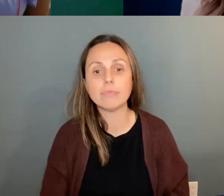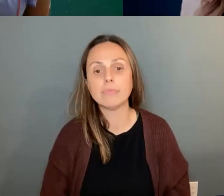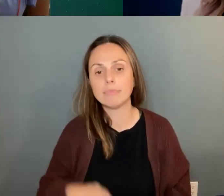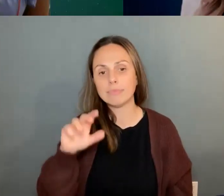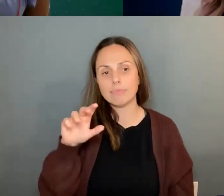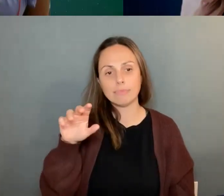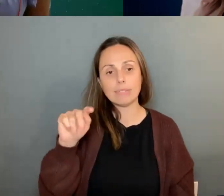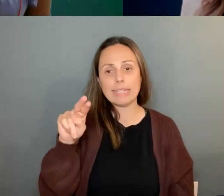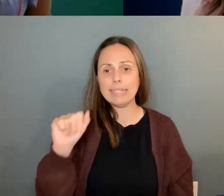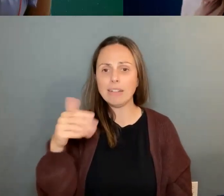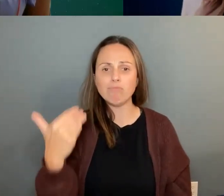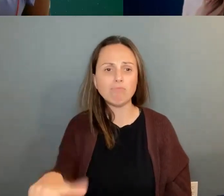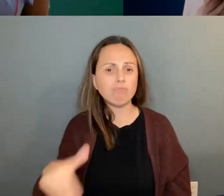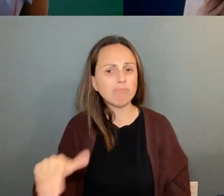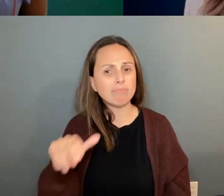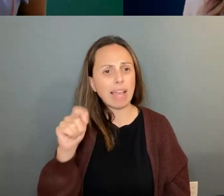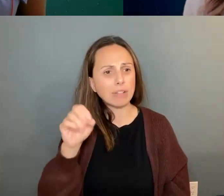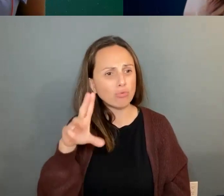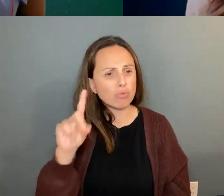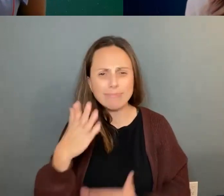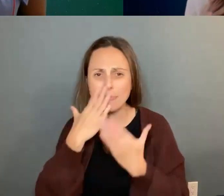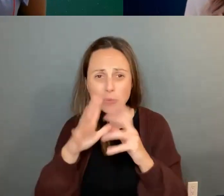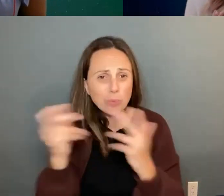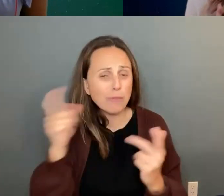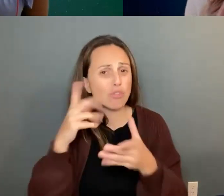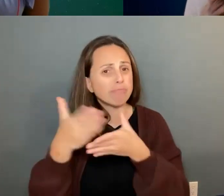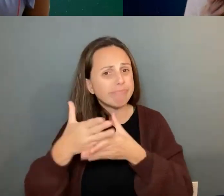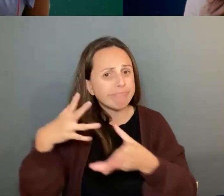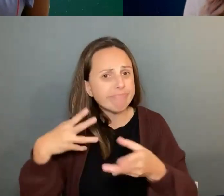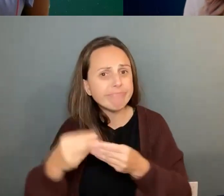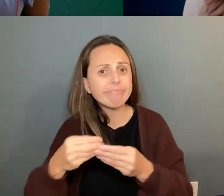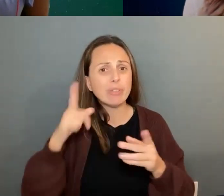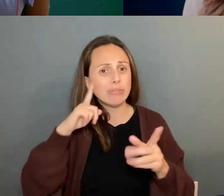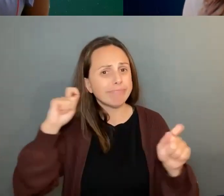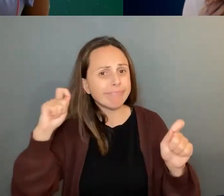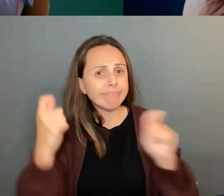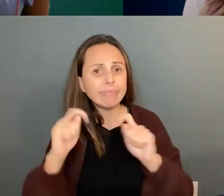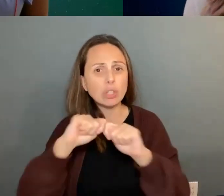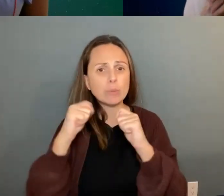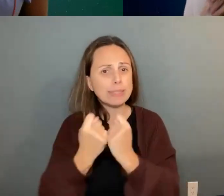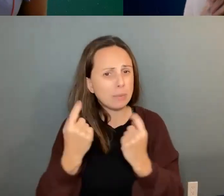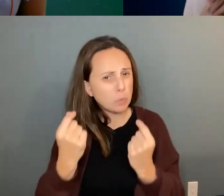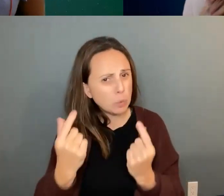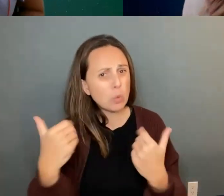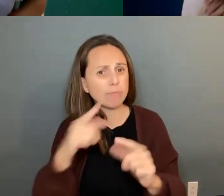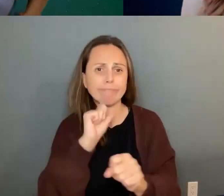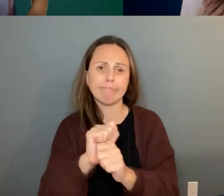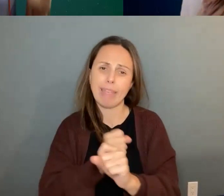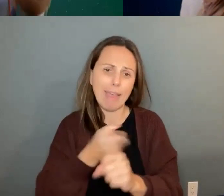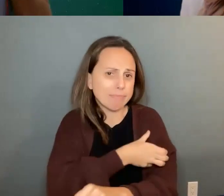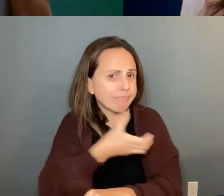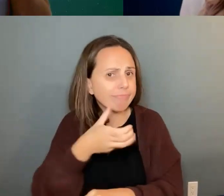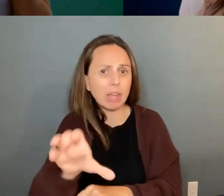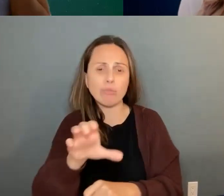Astrid, thank you so much for really sharing how the shifts that you and your team are making can truly empower